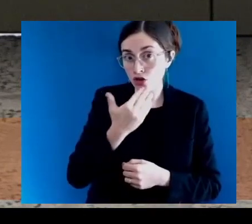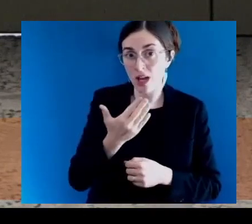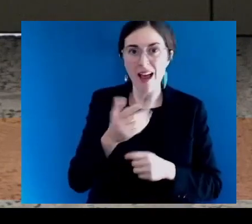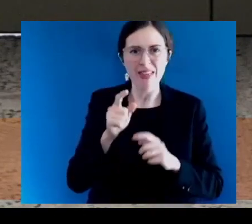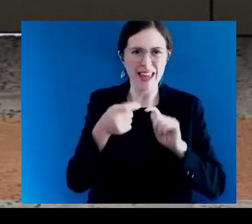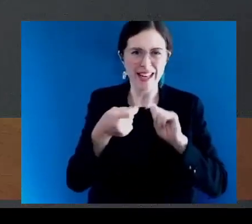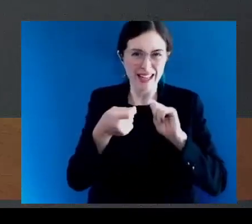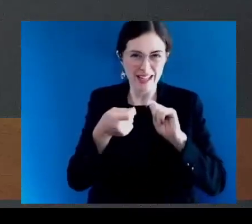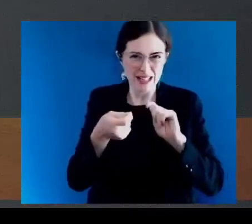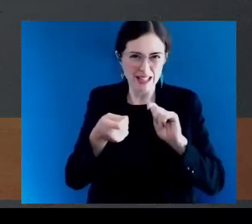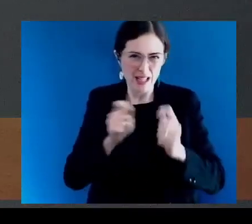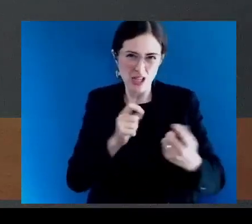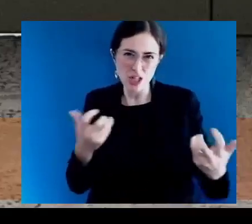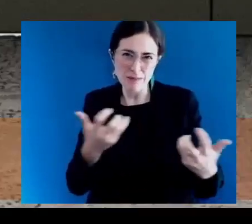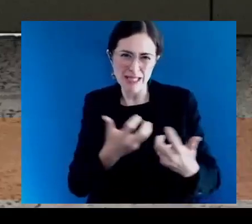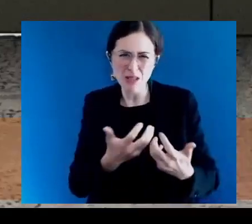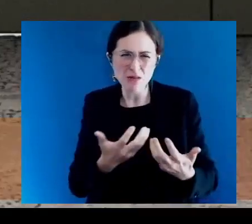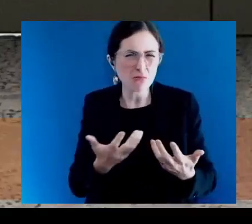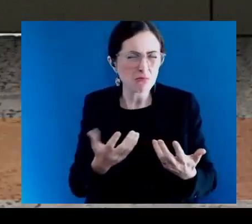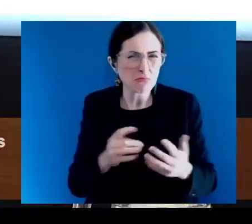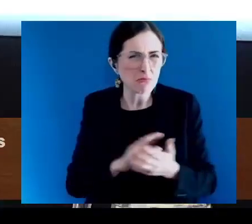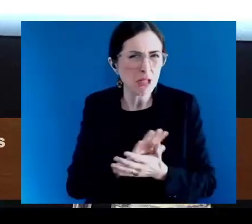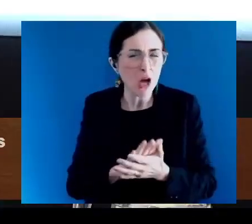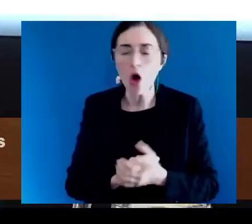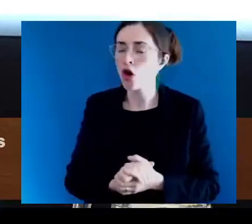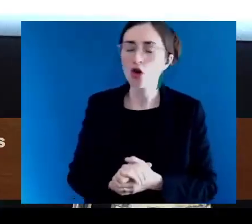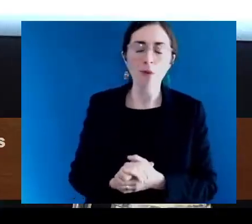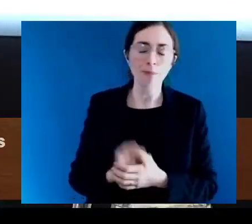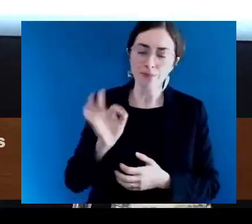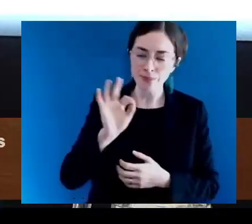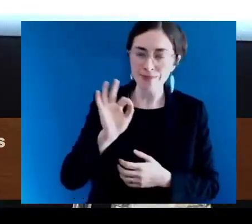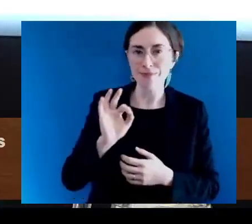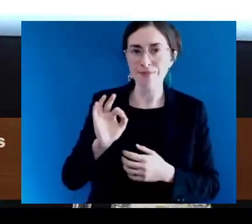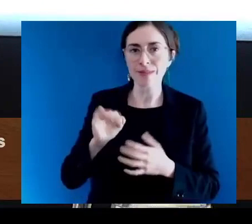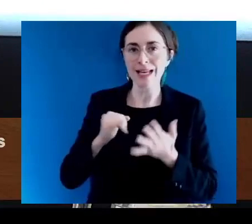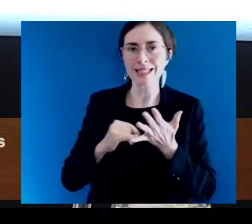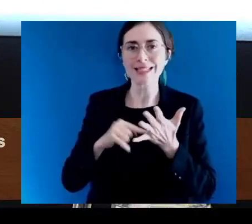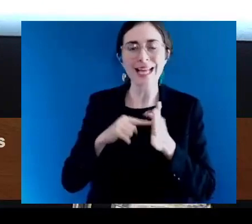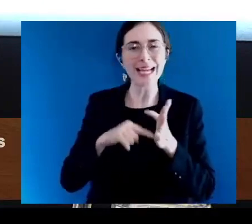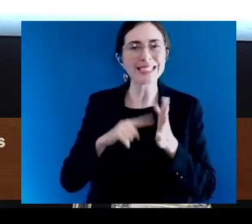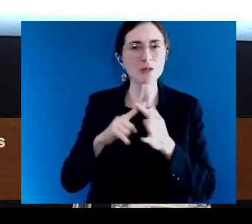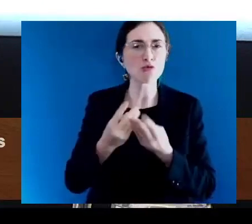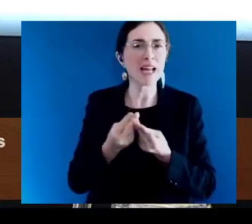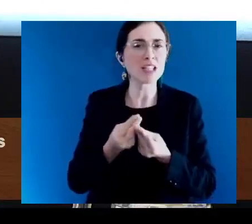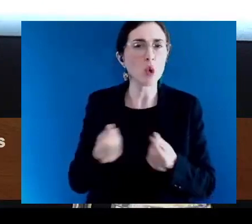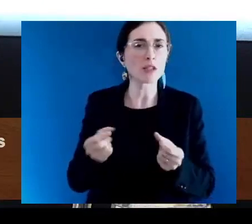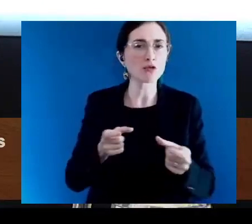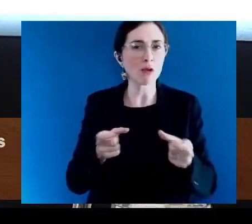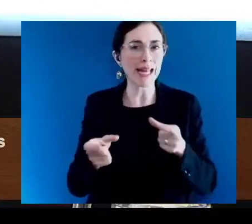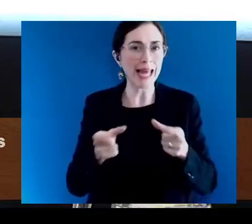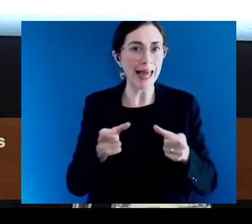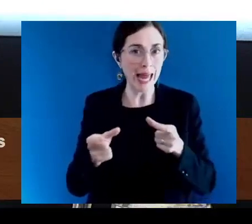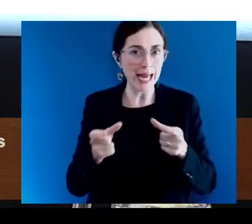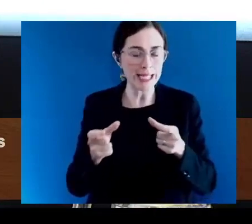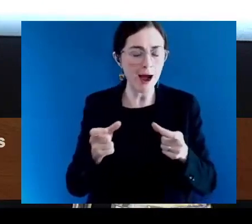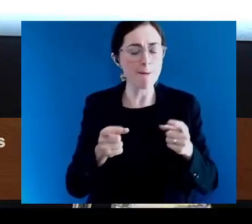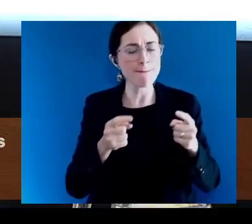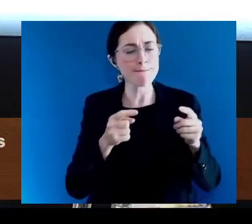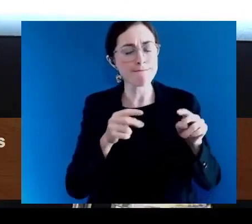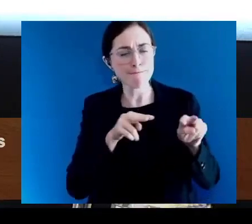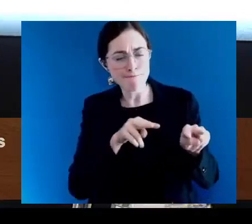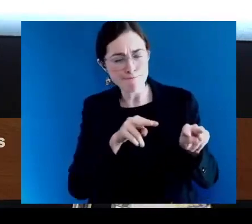that? No, the state, the Earth Resources Regulator, the state determines what